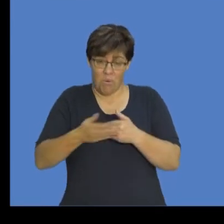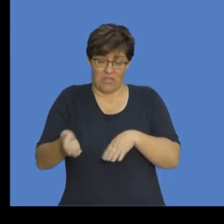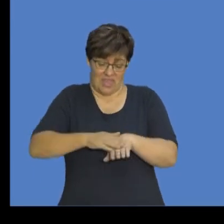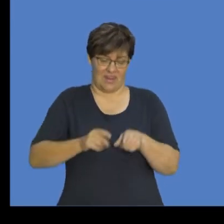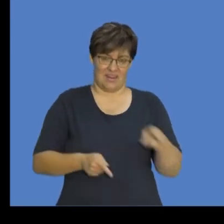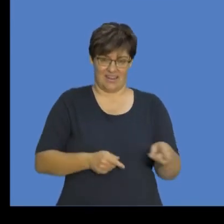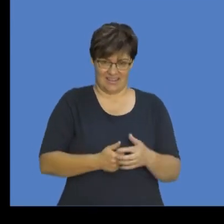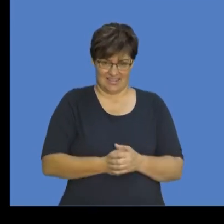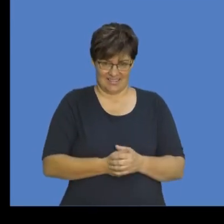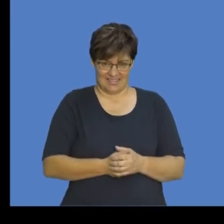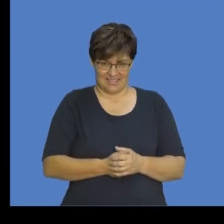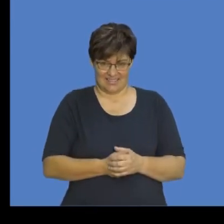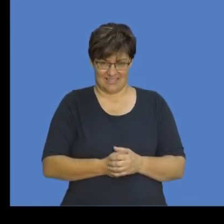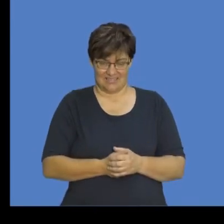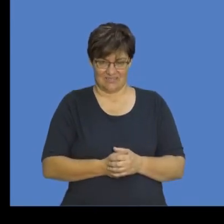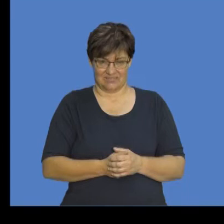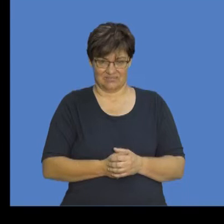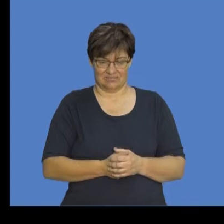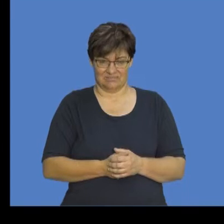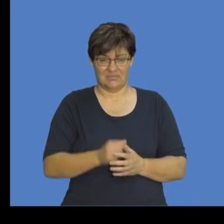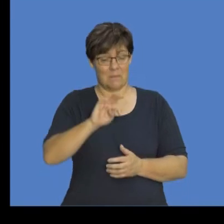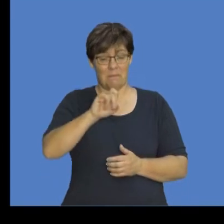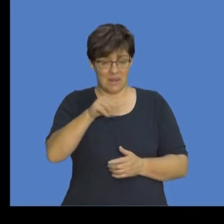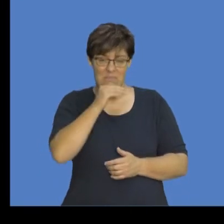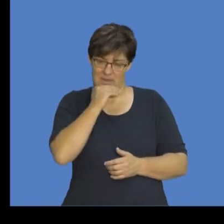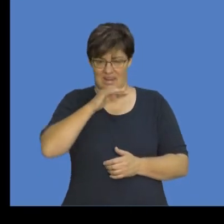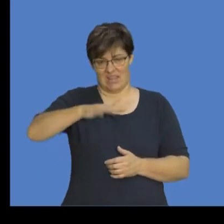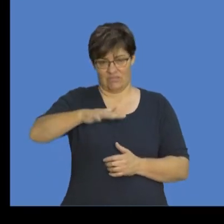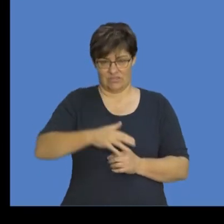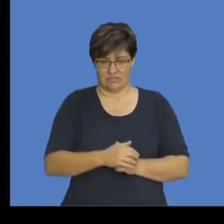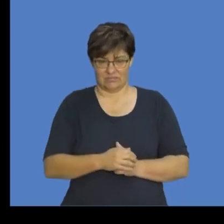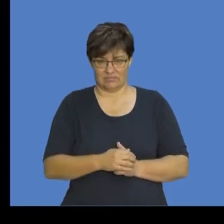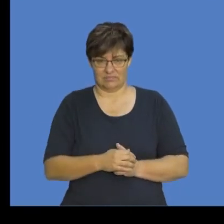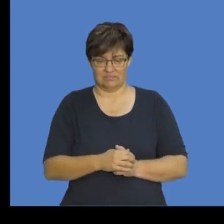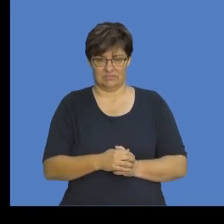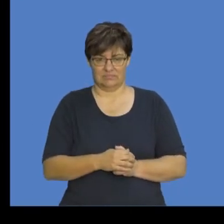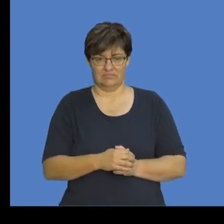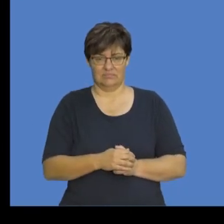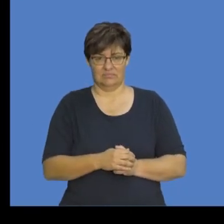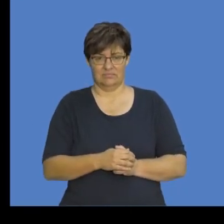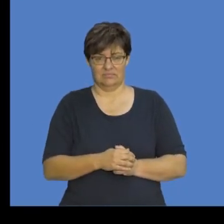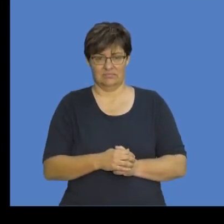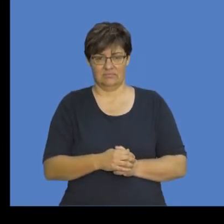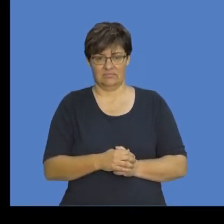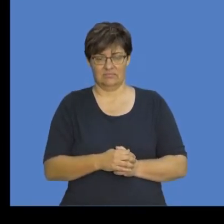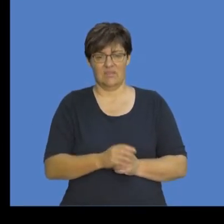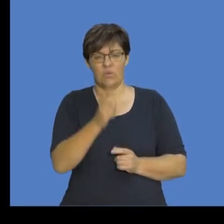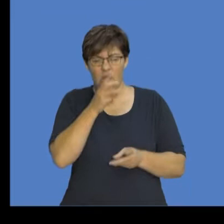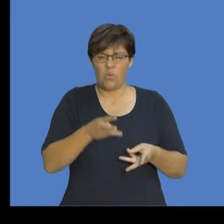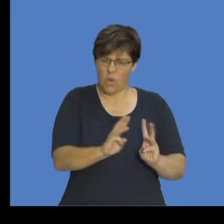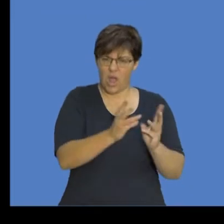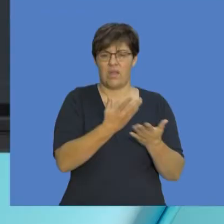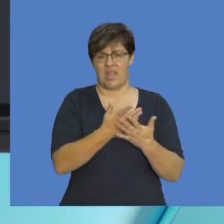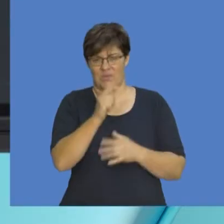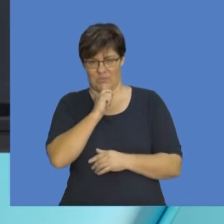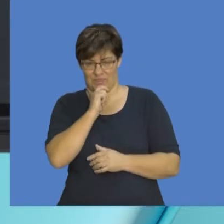Matt. That's the meaning of this. This on average. Okay. So that's one